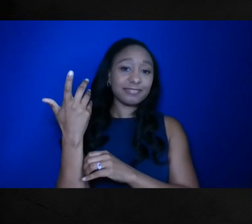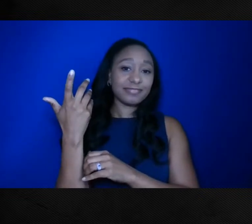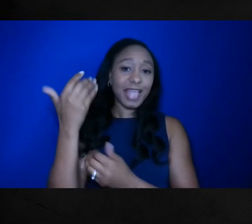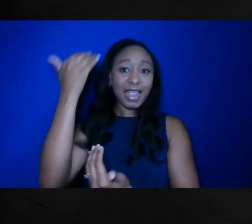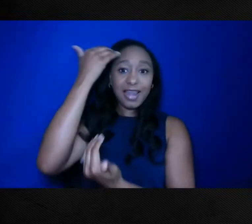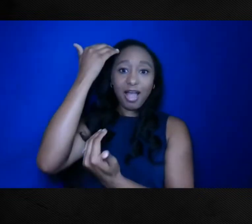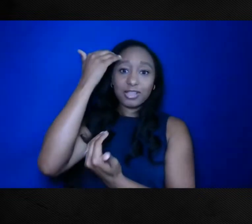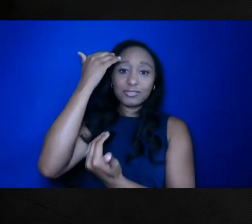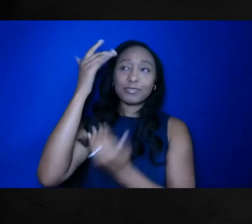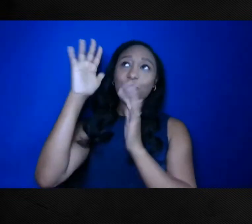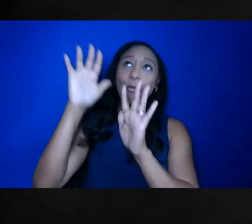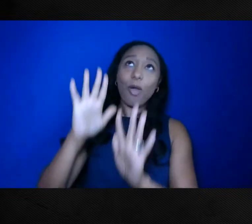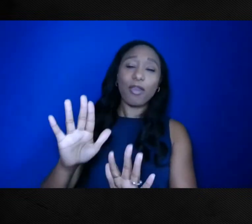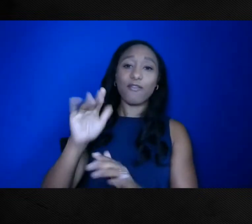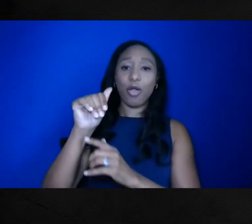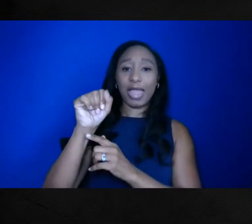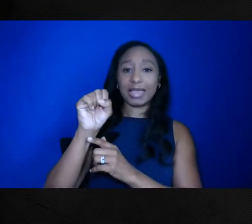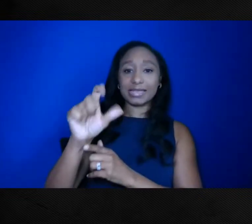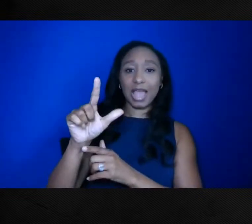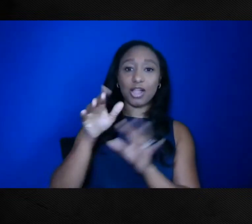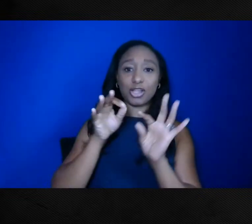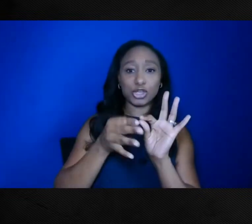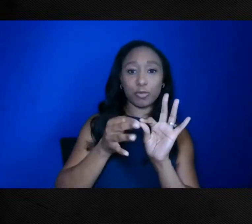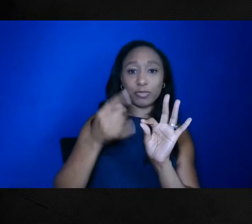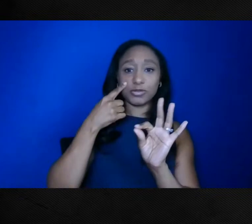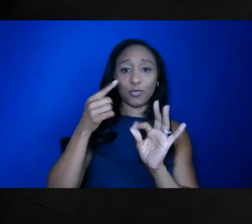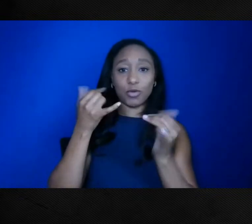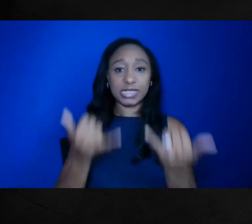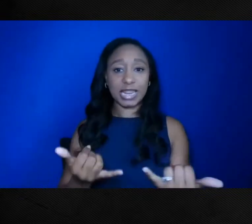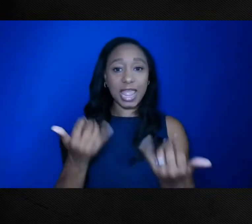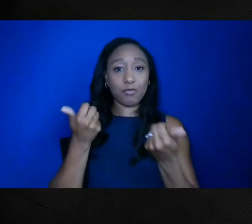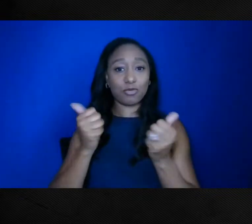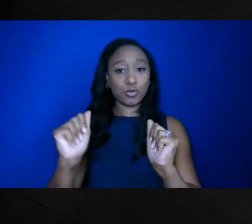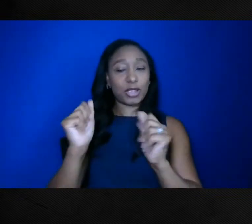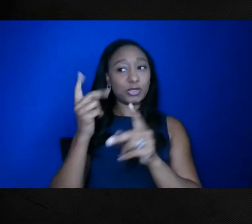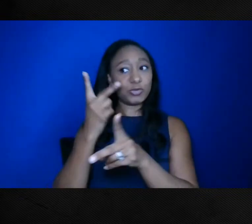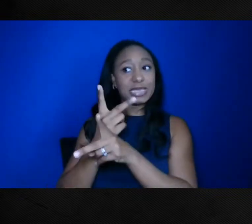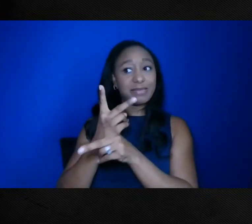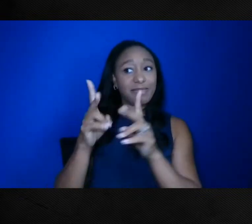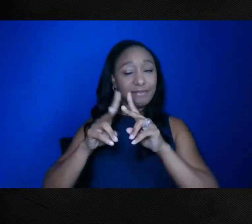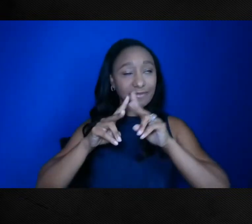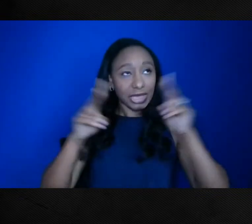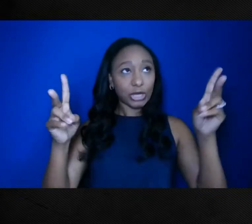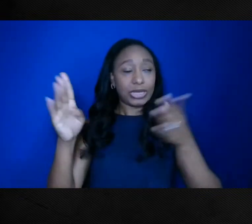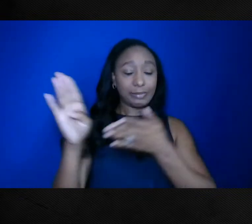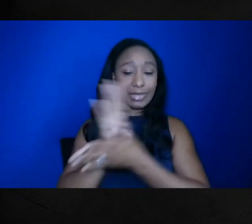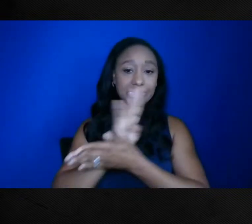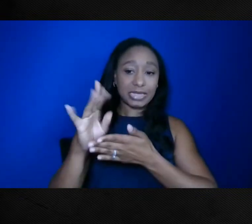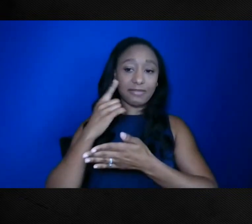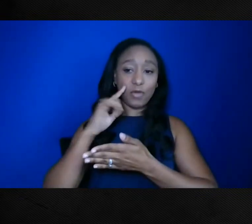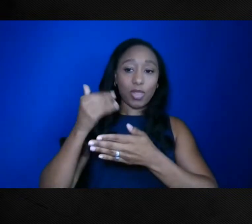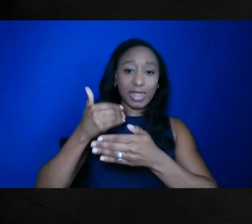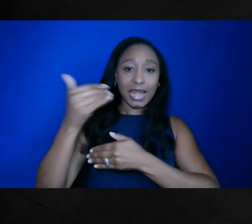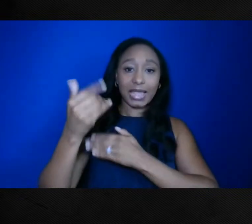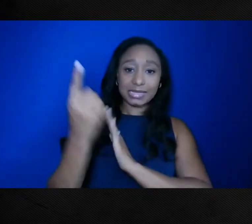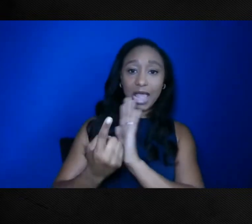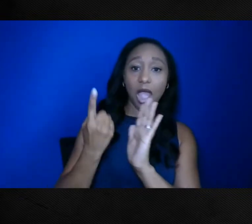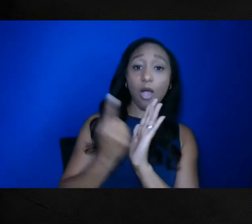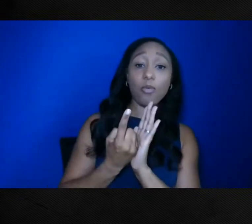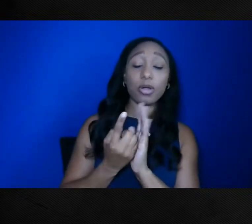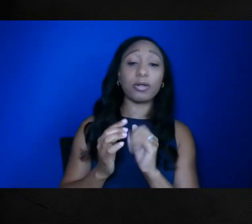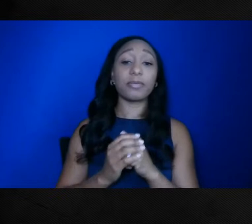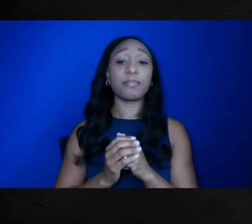ASL interpreter today, who we're going to try and keep very busy over the next hour. Second, to all